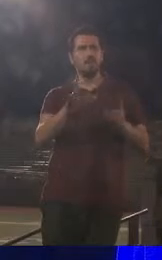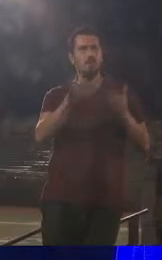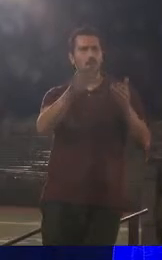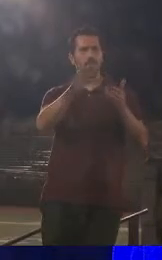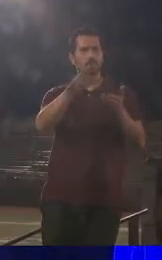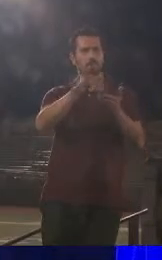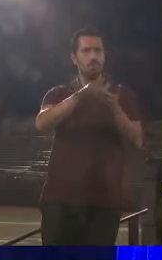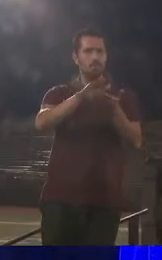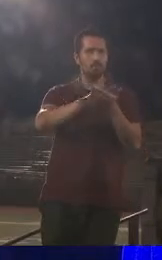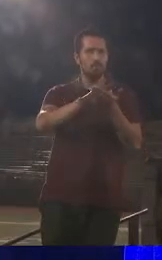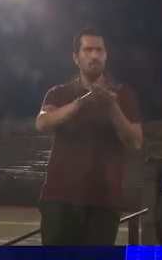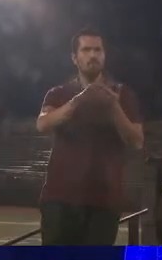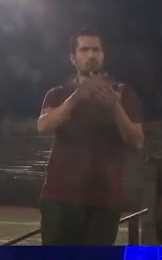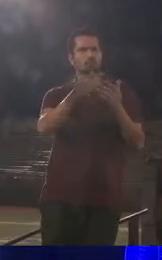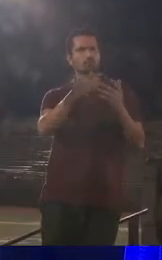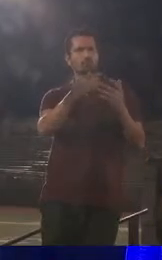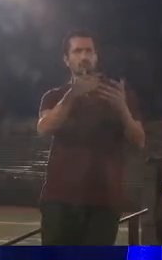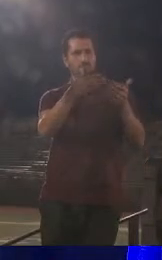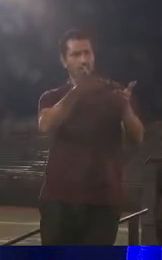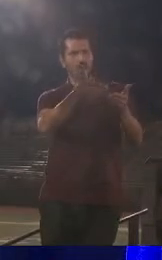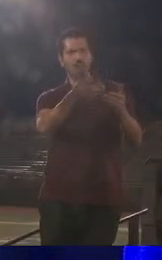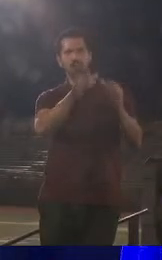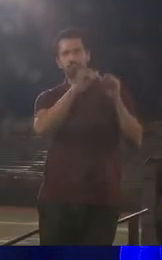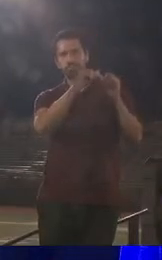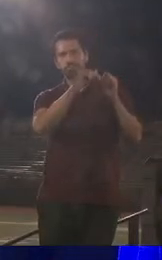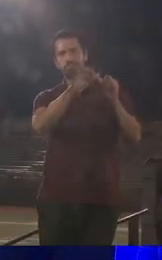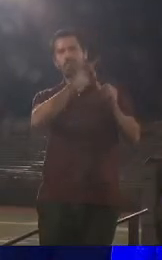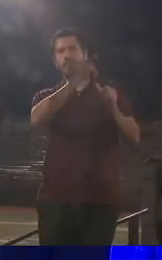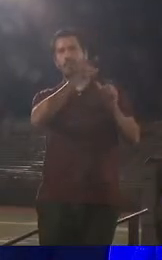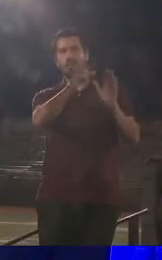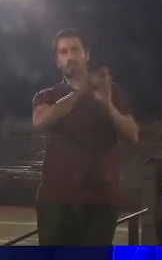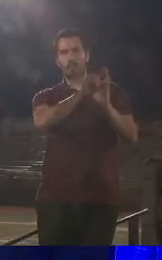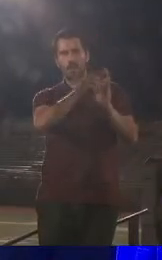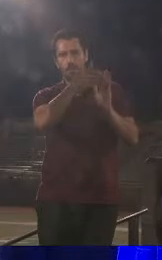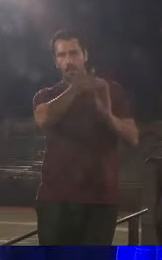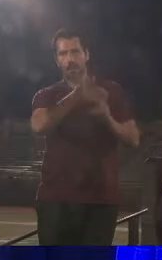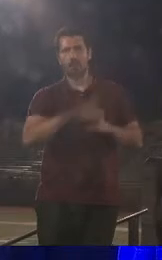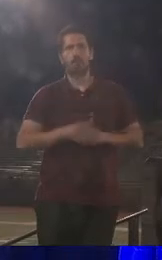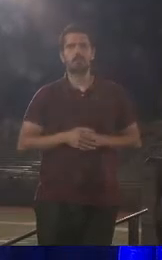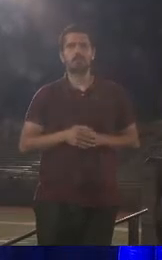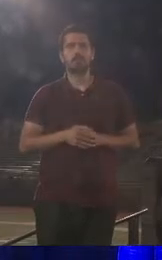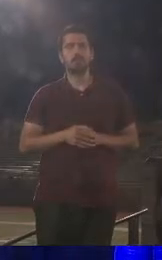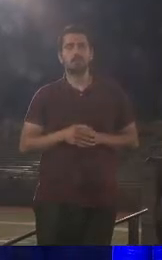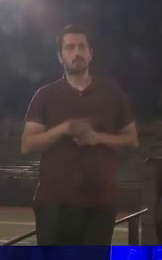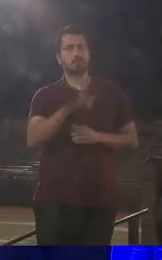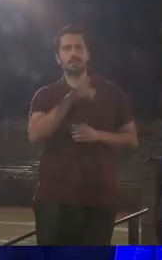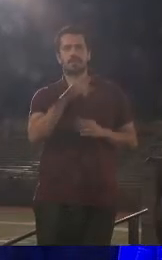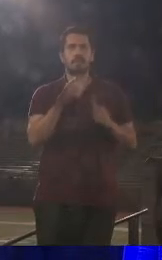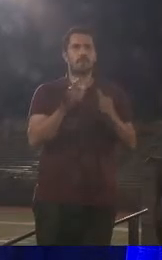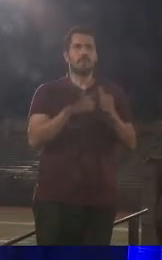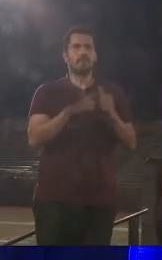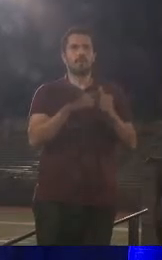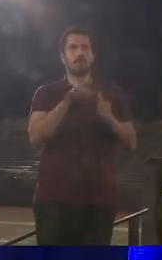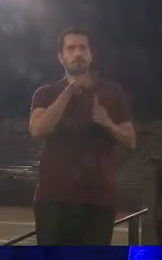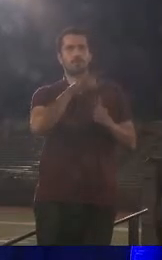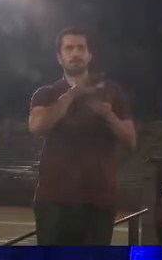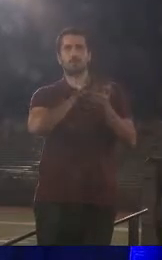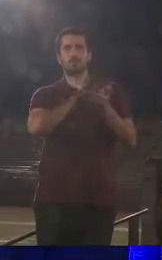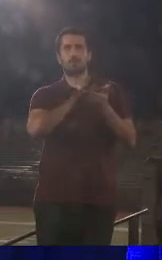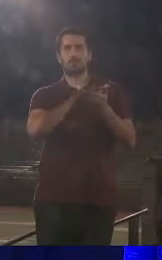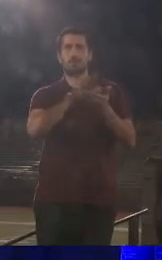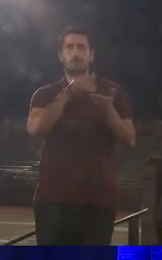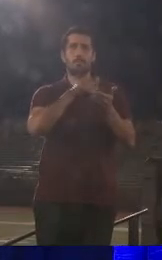school grade level, so he progressed through eighth grade at Jaffet. He was among the first Jaffet Academy middle